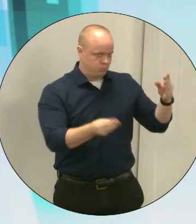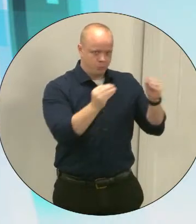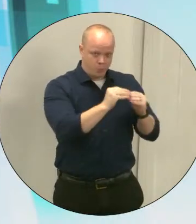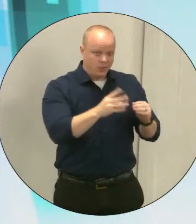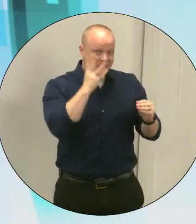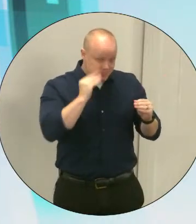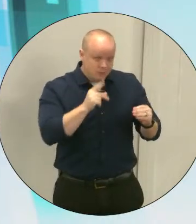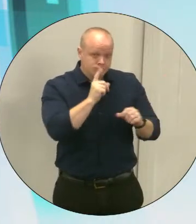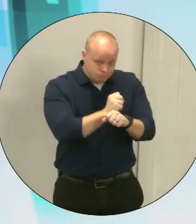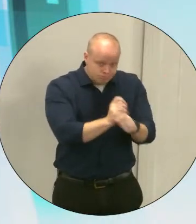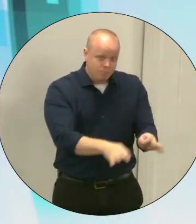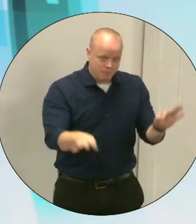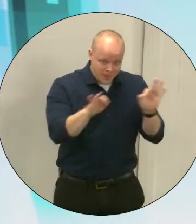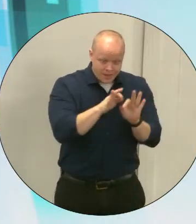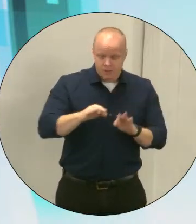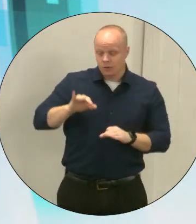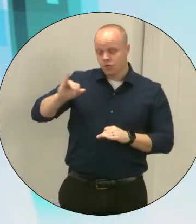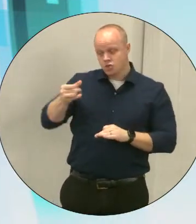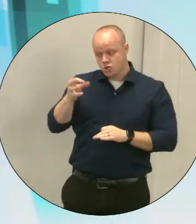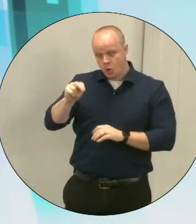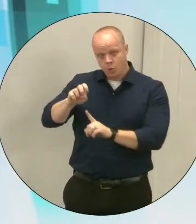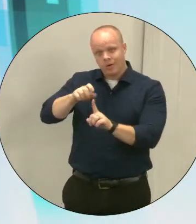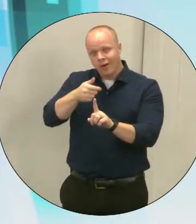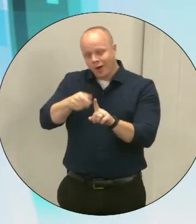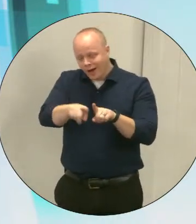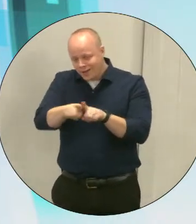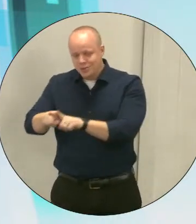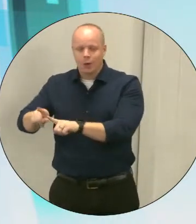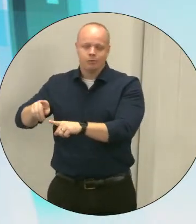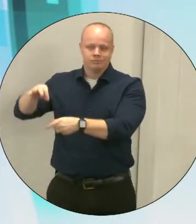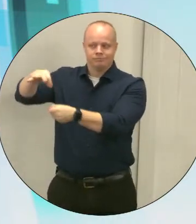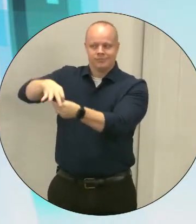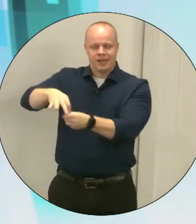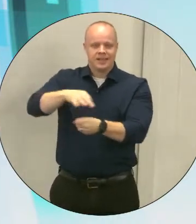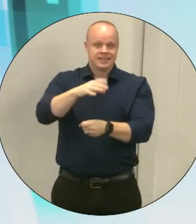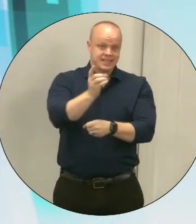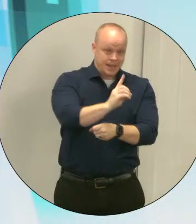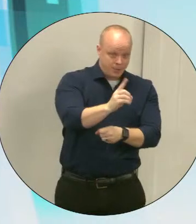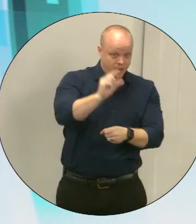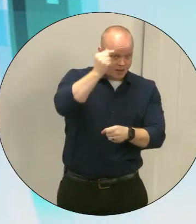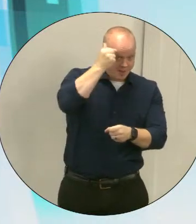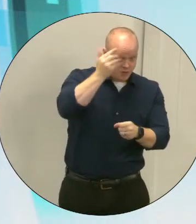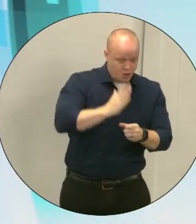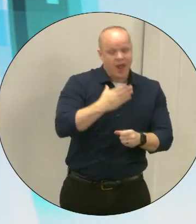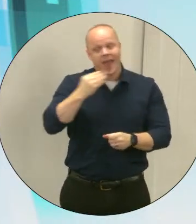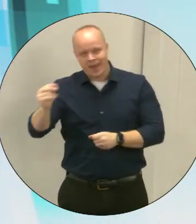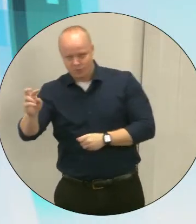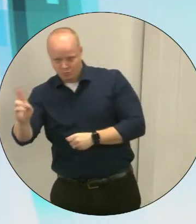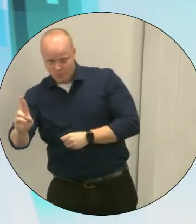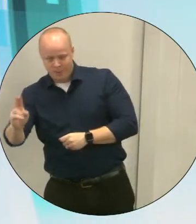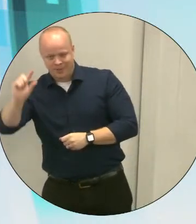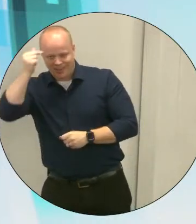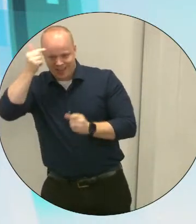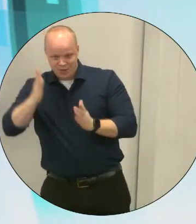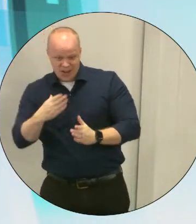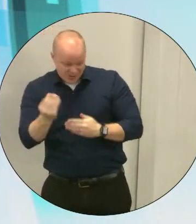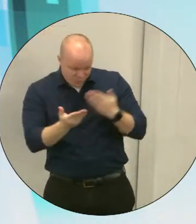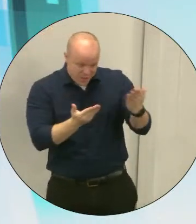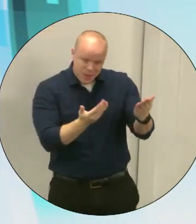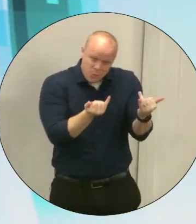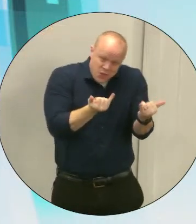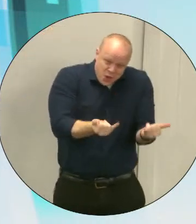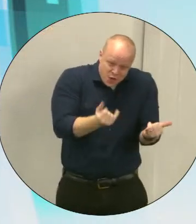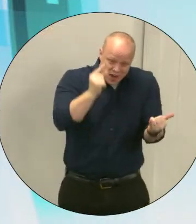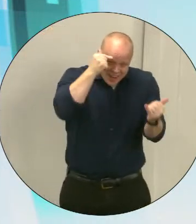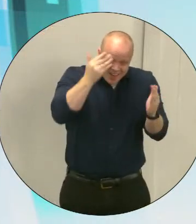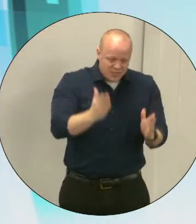does matter. Joan was also appointed by a Democratic governor and a Republican governor, and recommended by the current governor. That does not happen often,